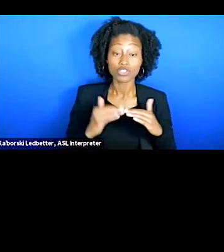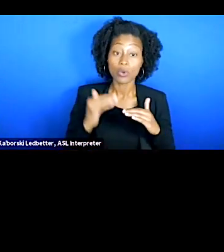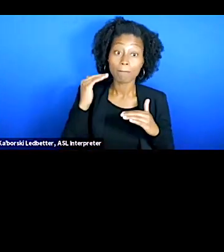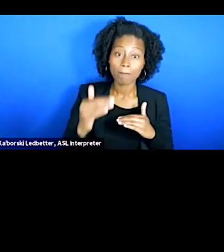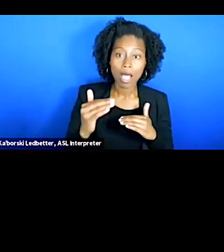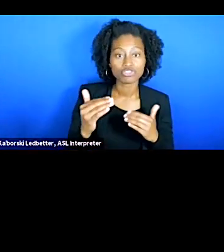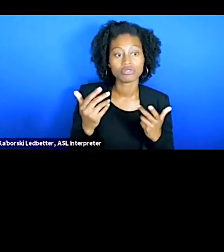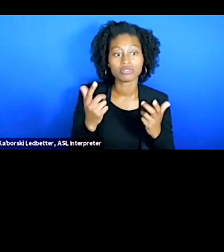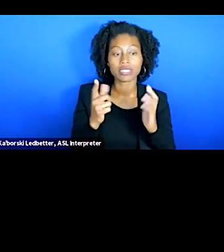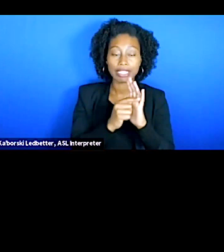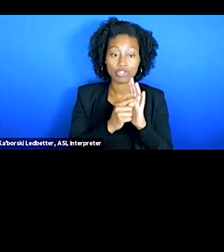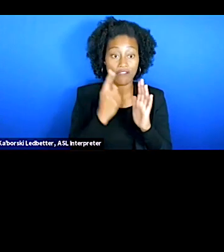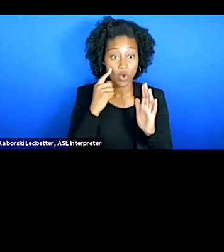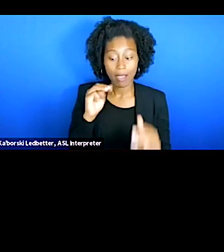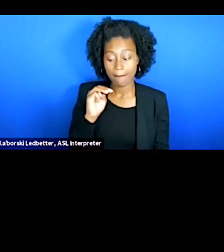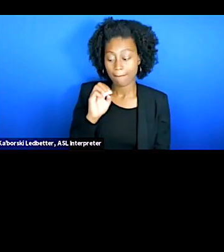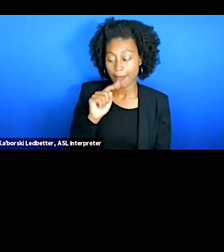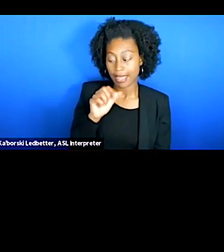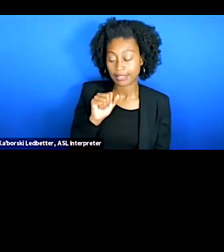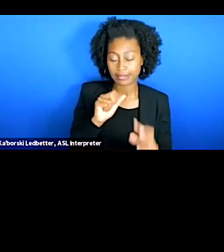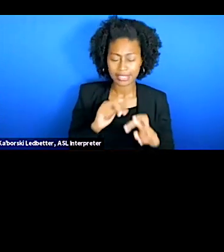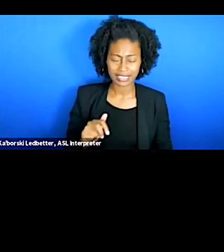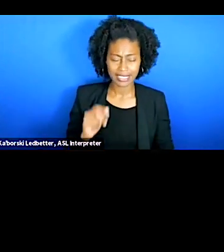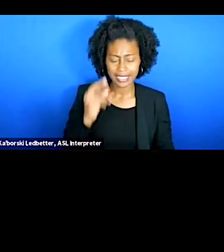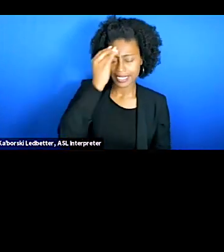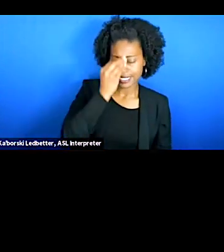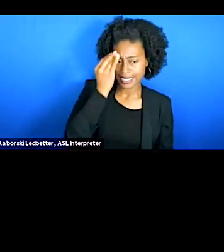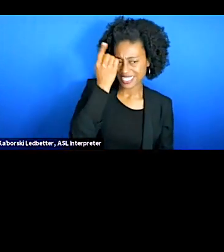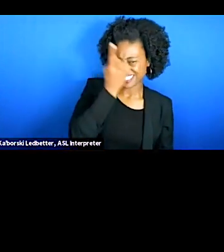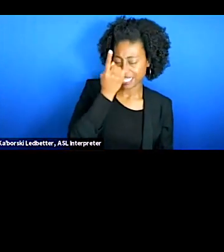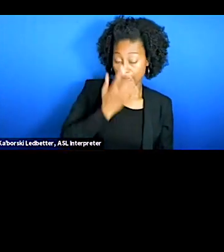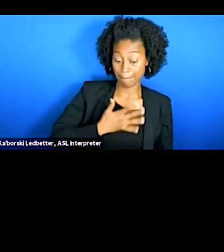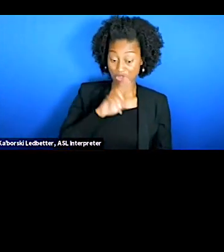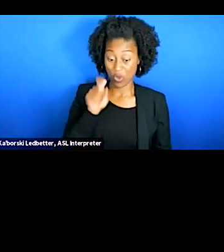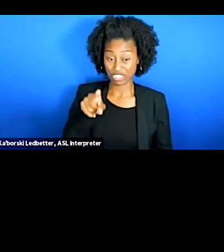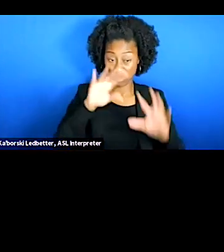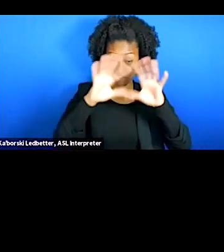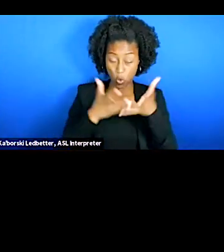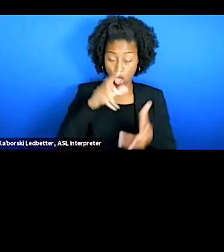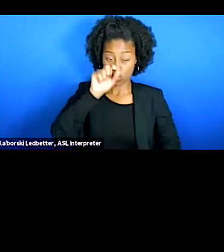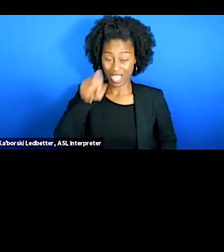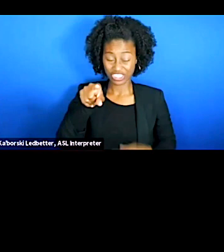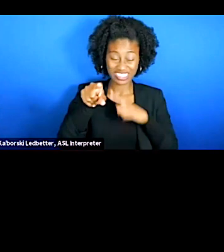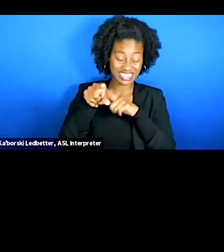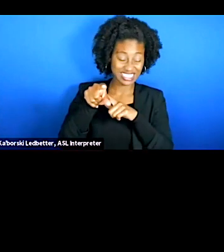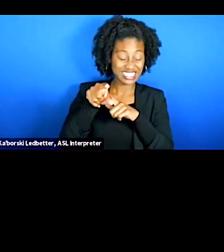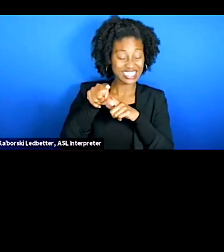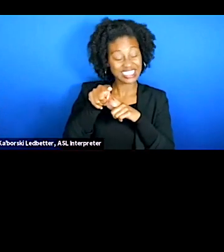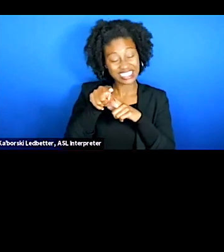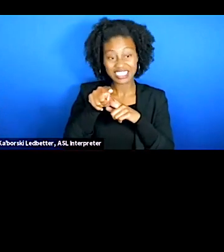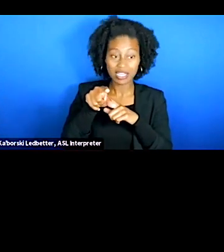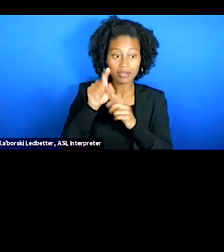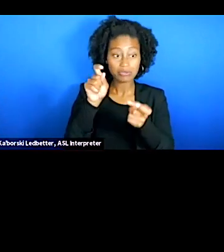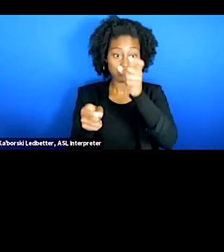to reconsider your synthesis question or the criteria that you apply to narrow its scope and make it